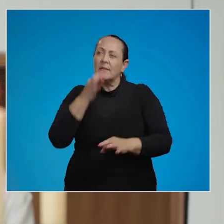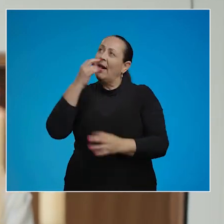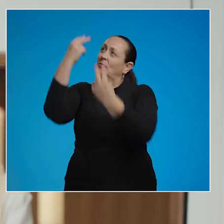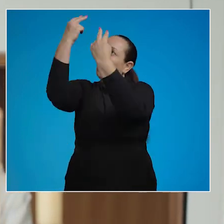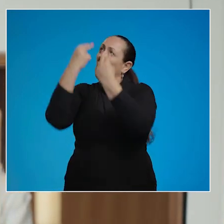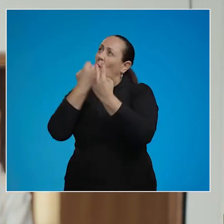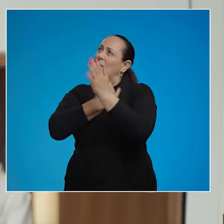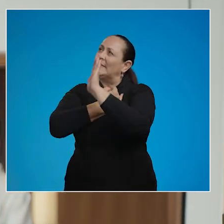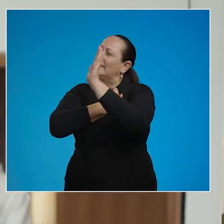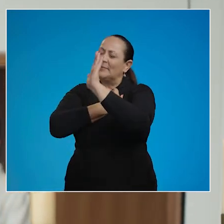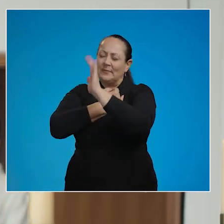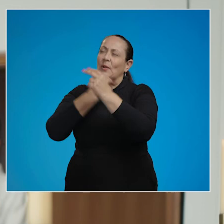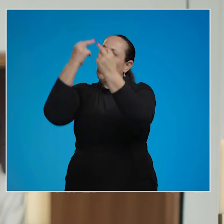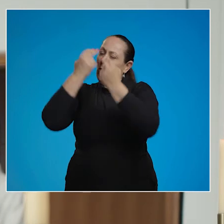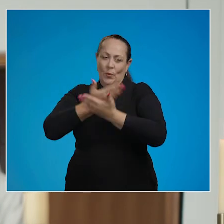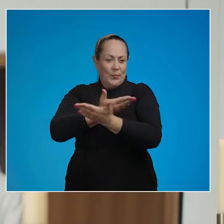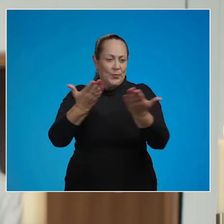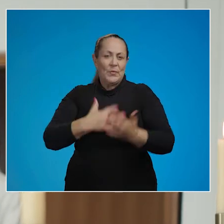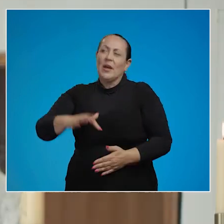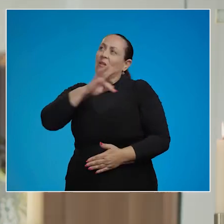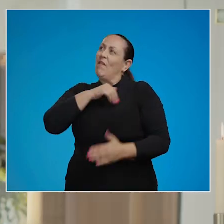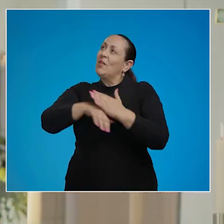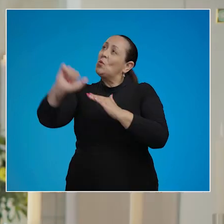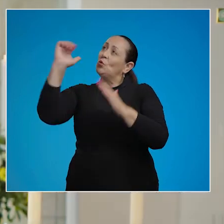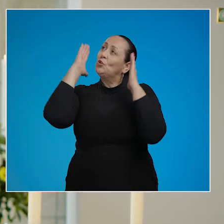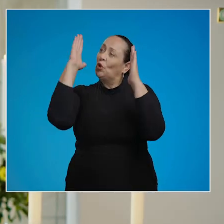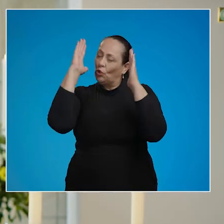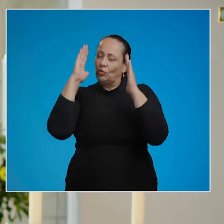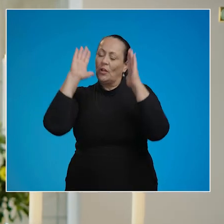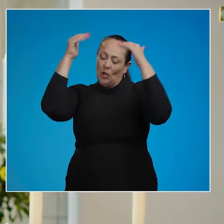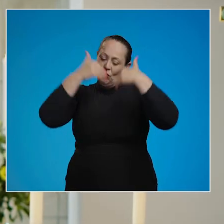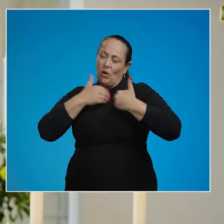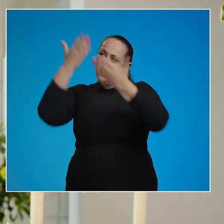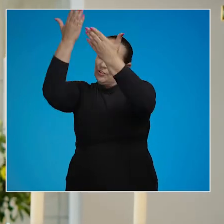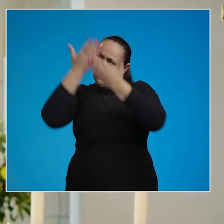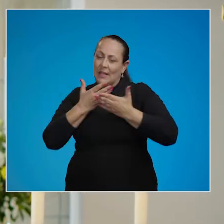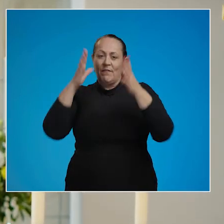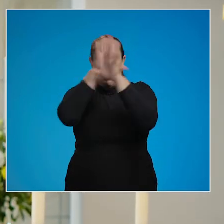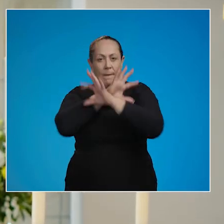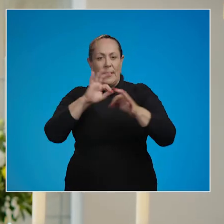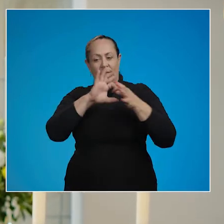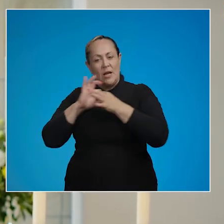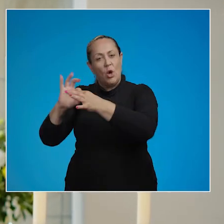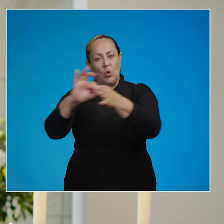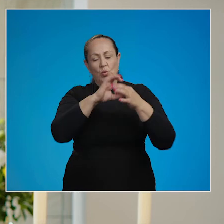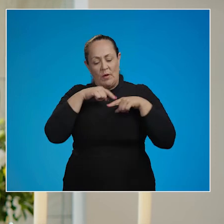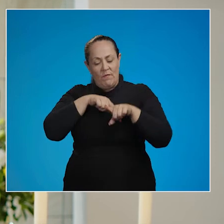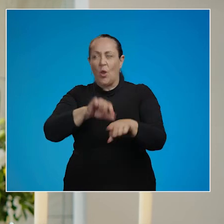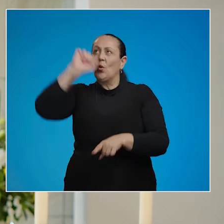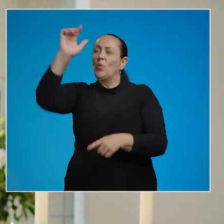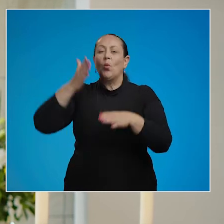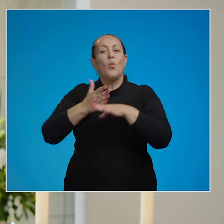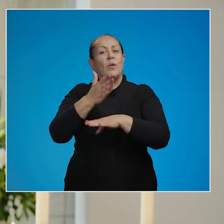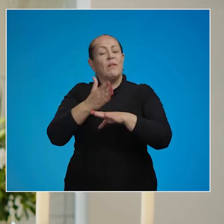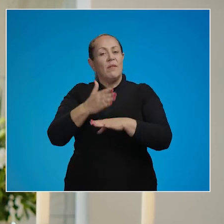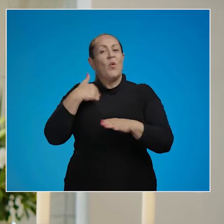not on our sins but on the faith of your church and graciously grant her peace and unity in accordance with